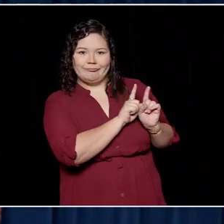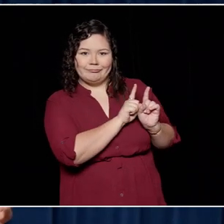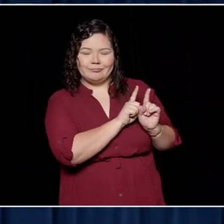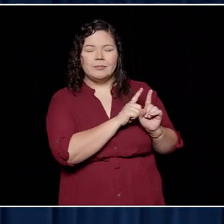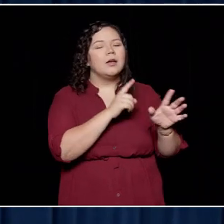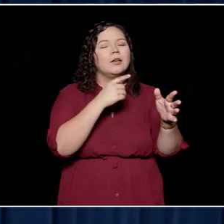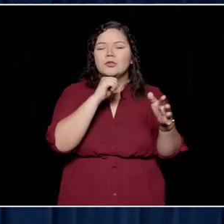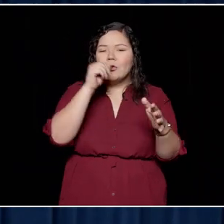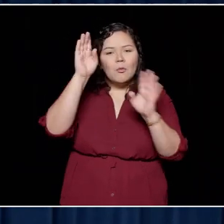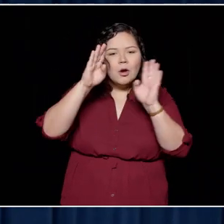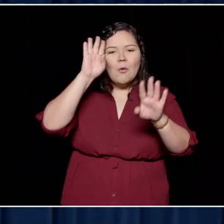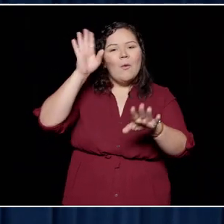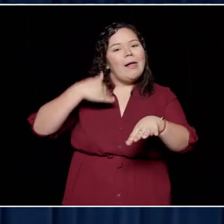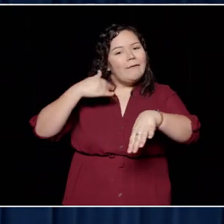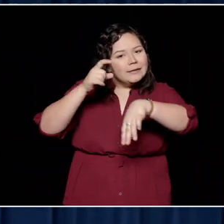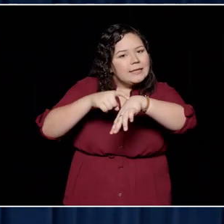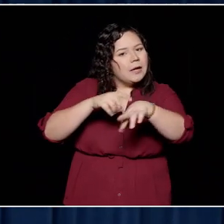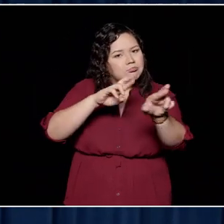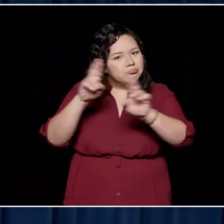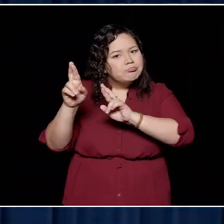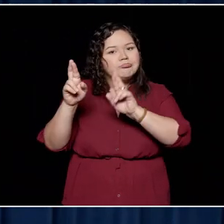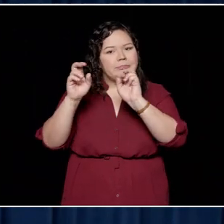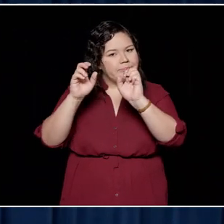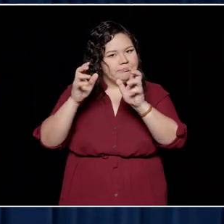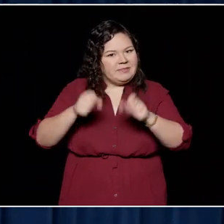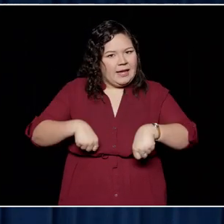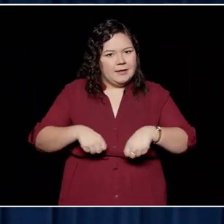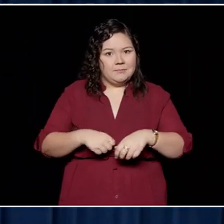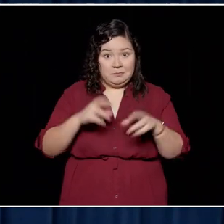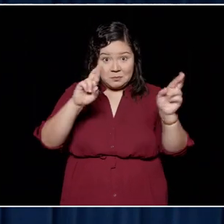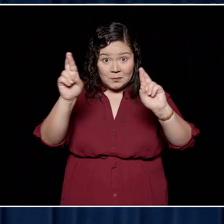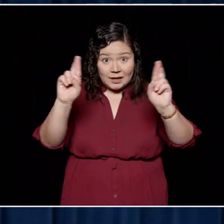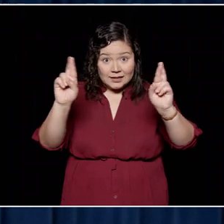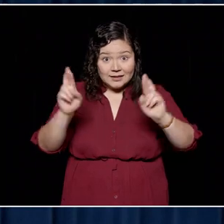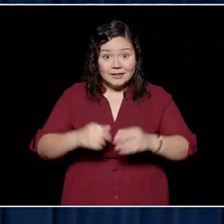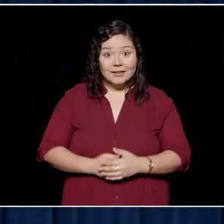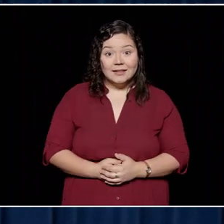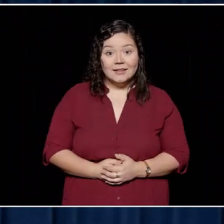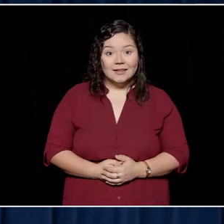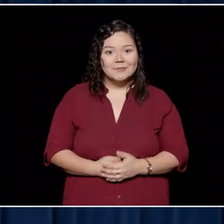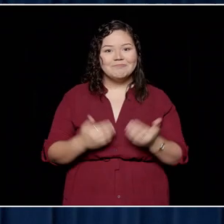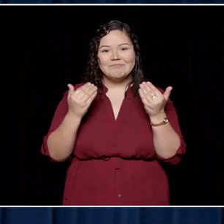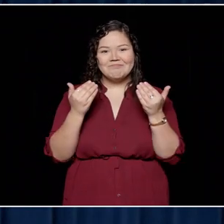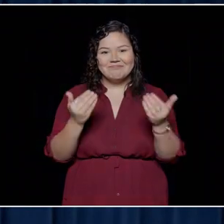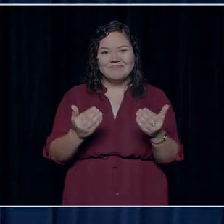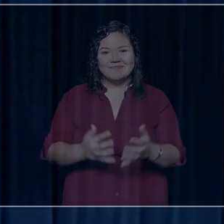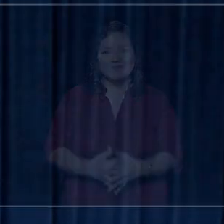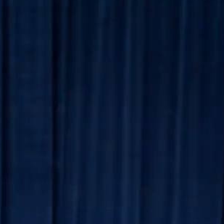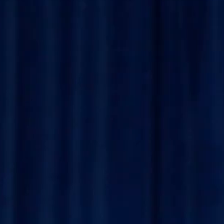don't worry, I'll give you a little bit of time. Ready? Here we go.